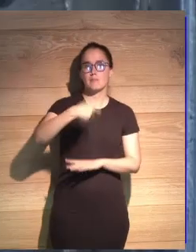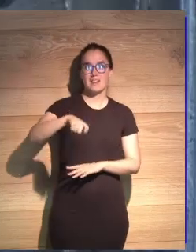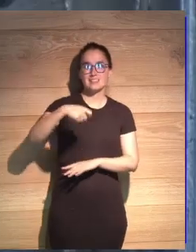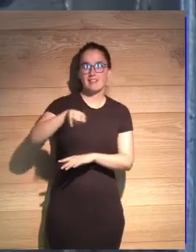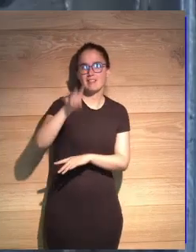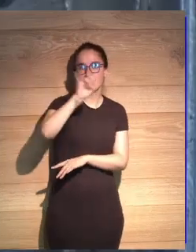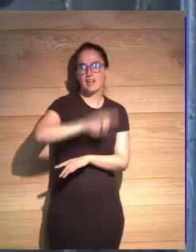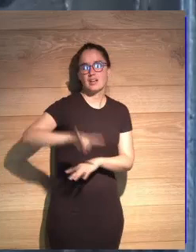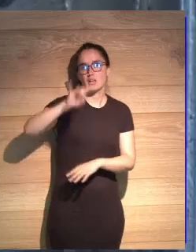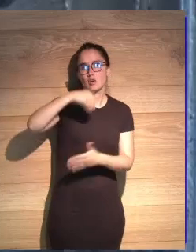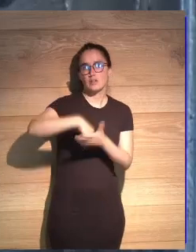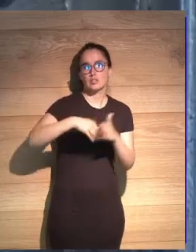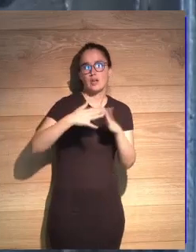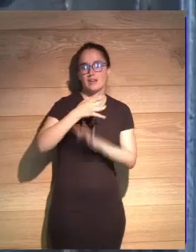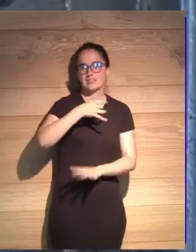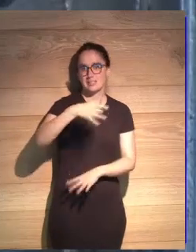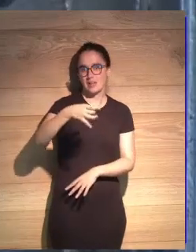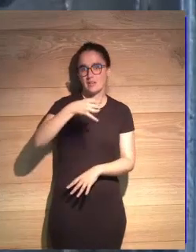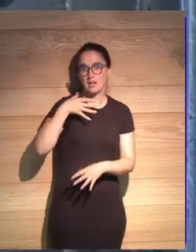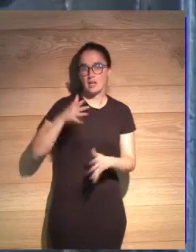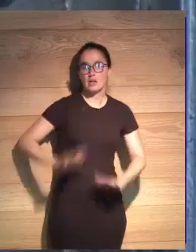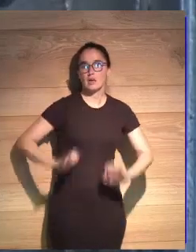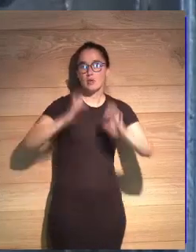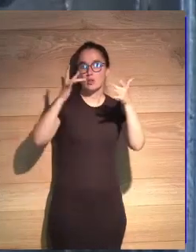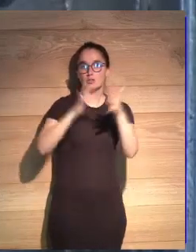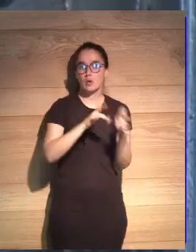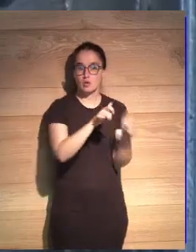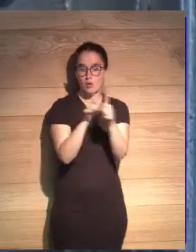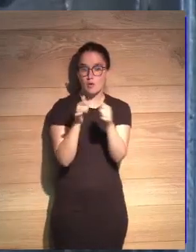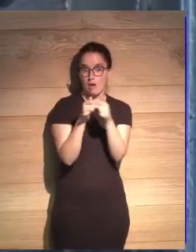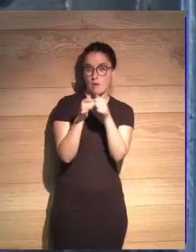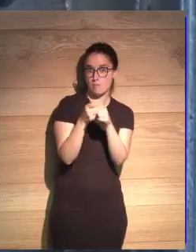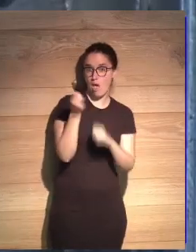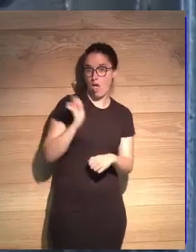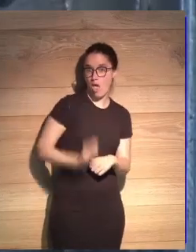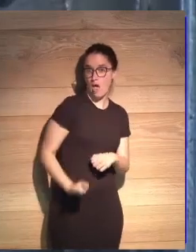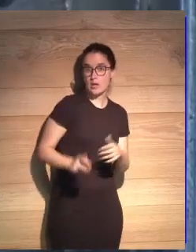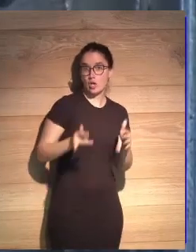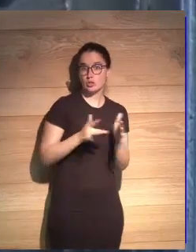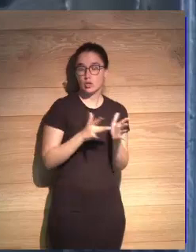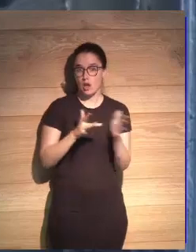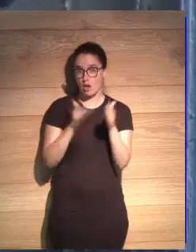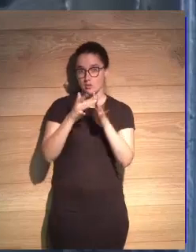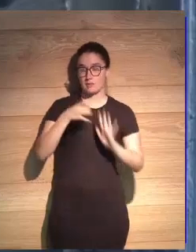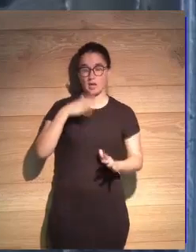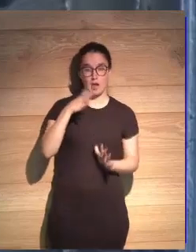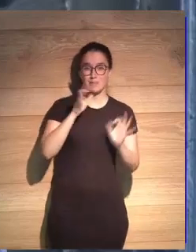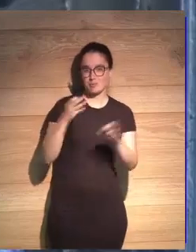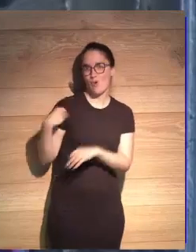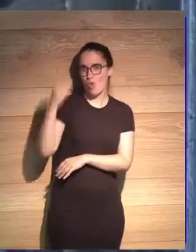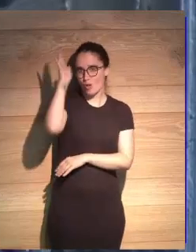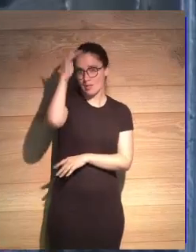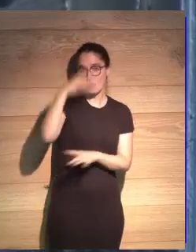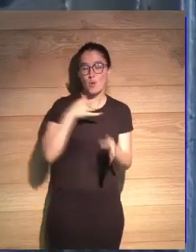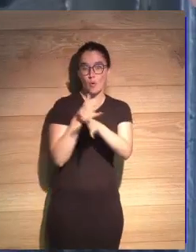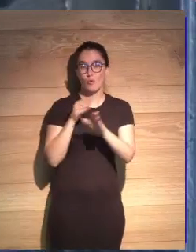never forgotten. I was told that the revolution was not that